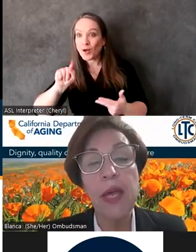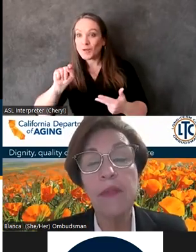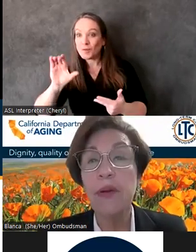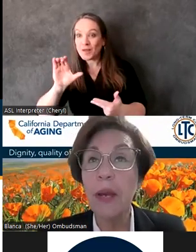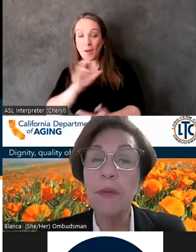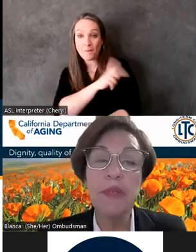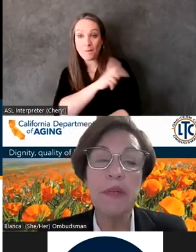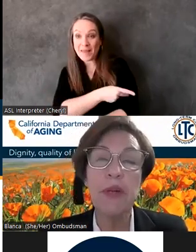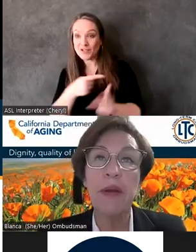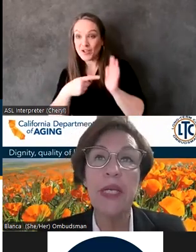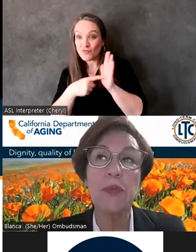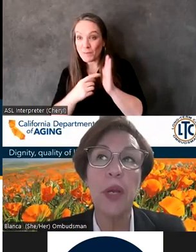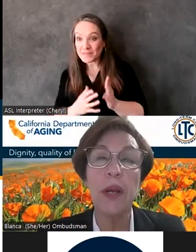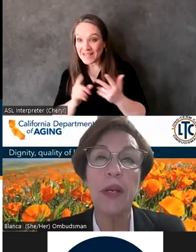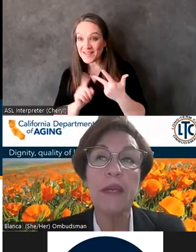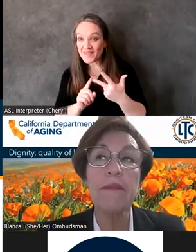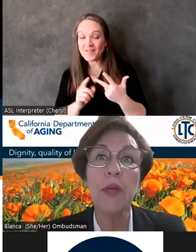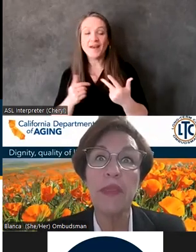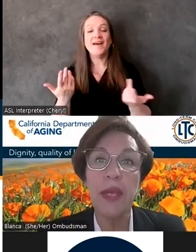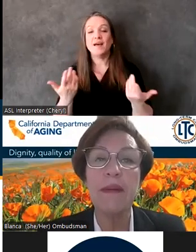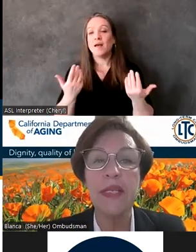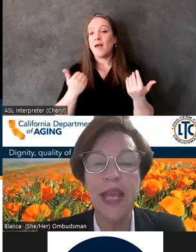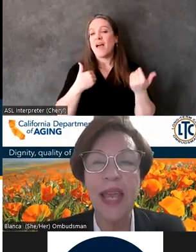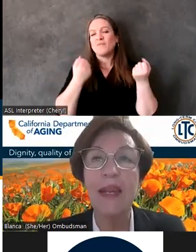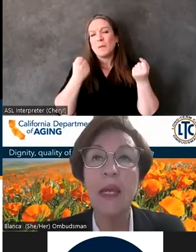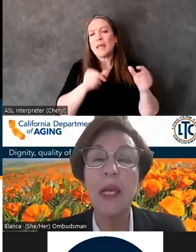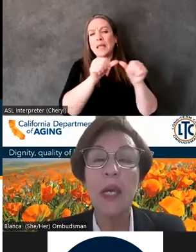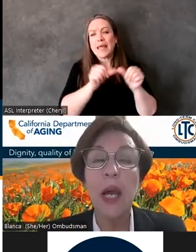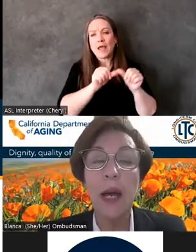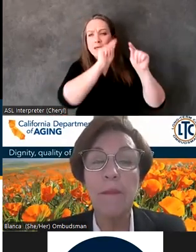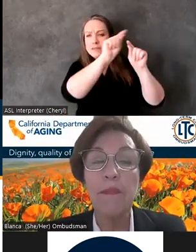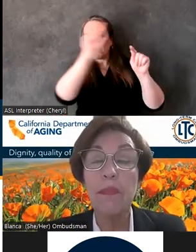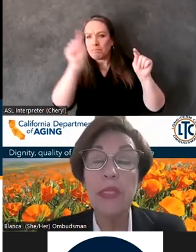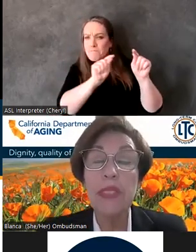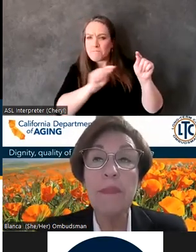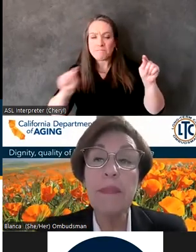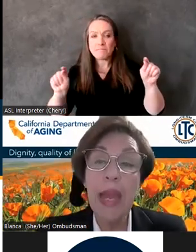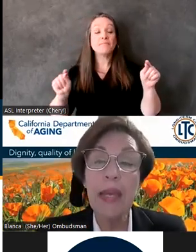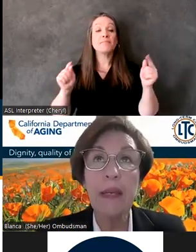Representative. There are a number of different areas where even within the state,